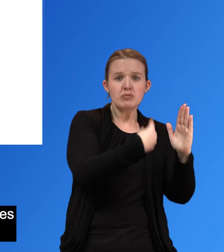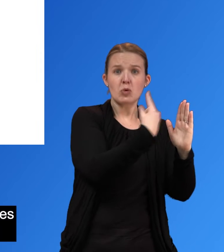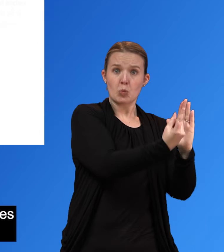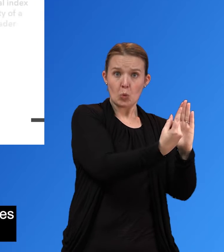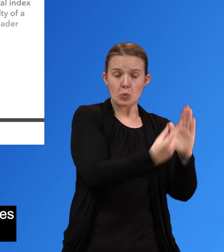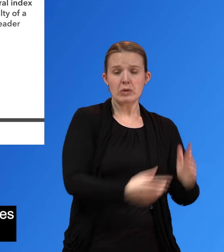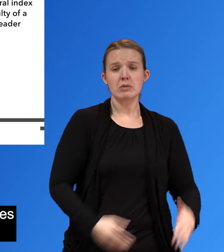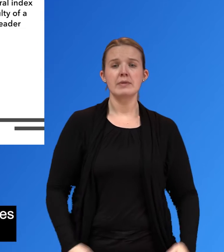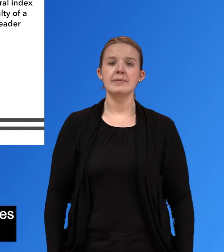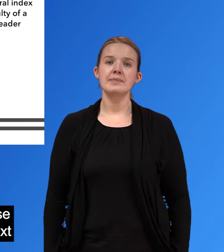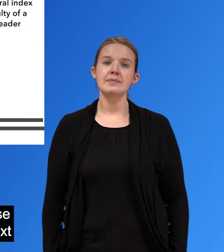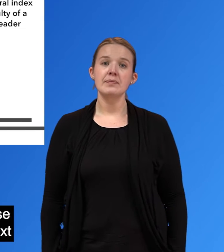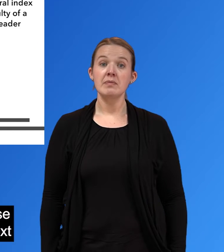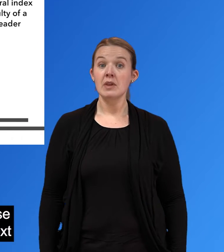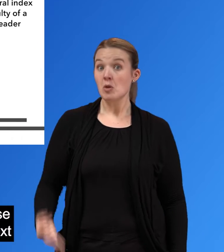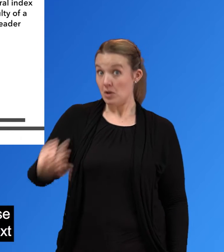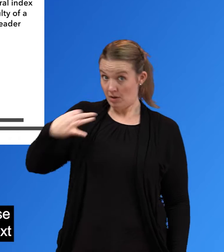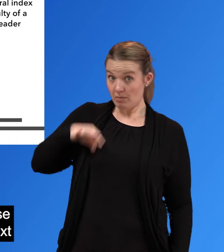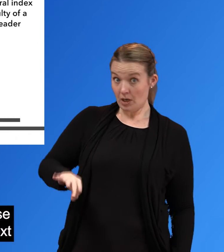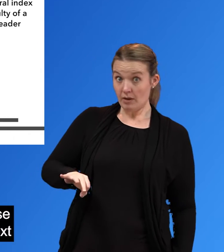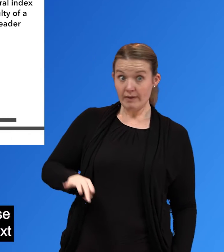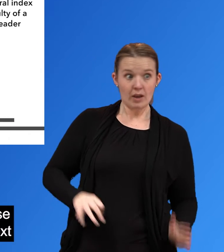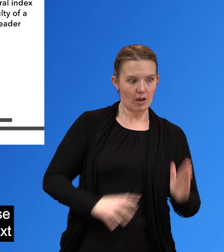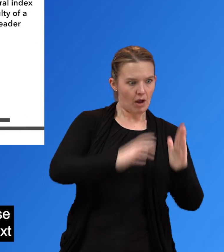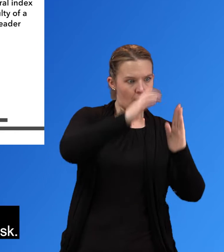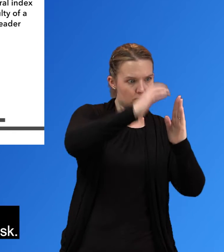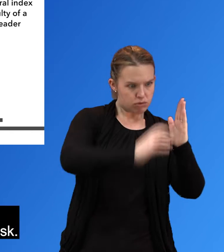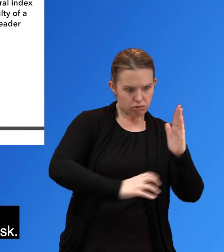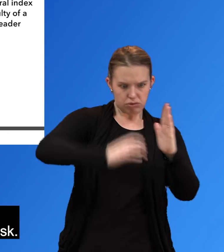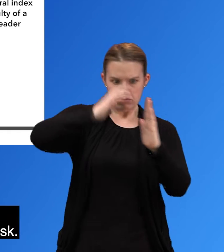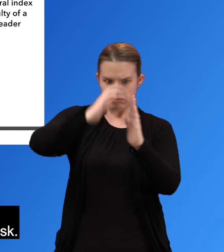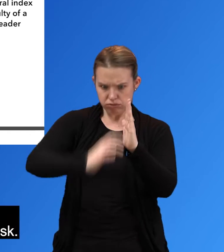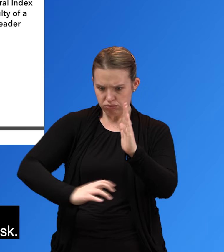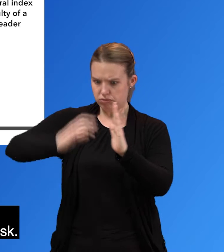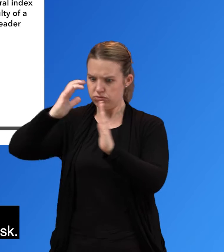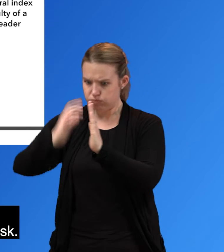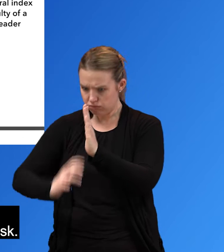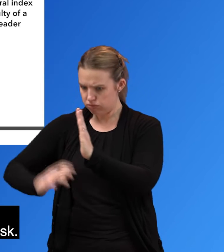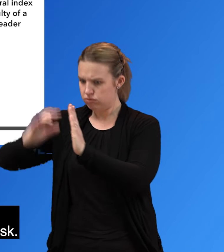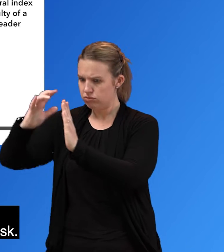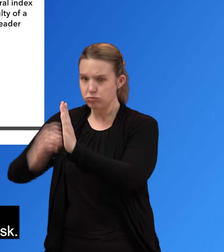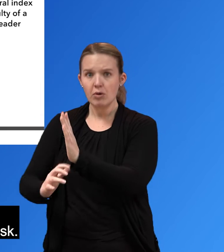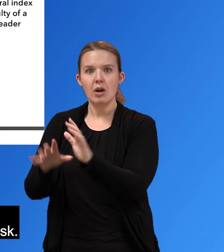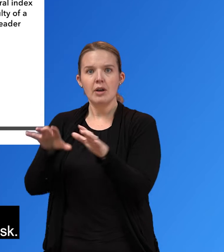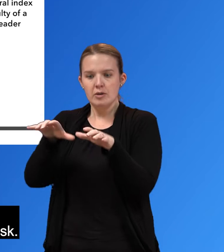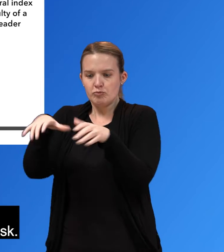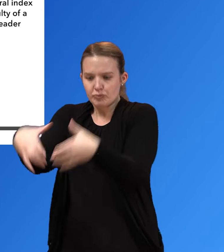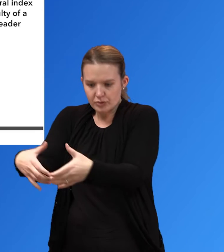Readability provides a general index of the relative ease or difficulty of a text without regard for the reader or task.